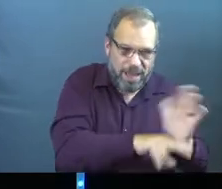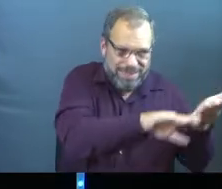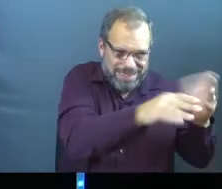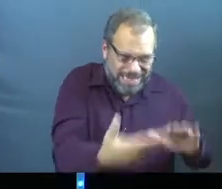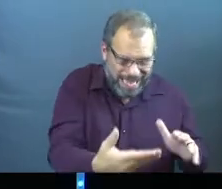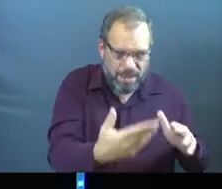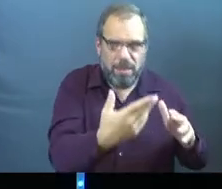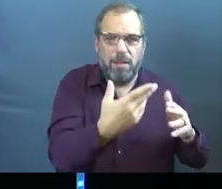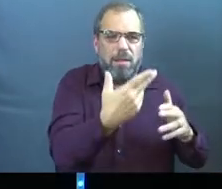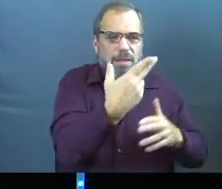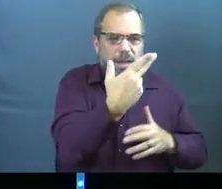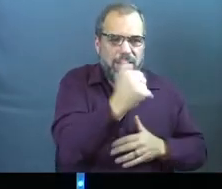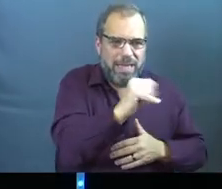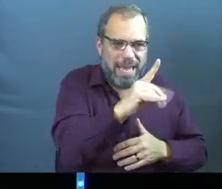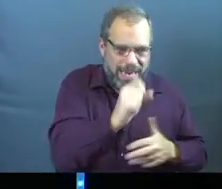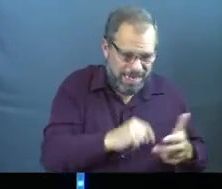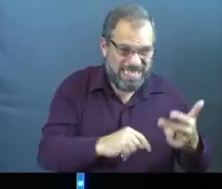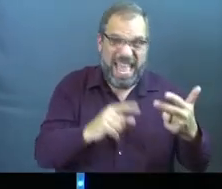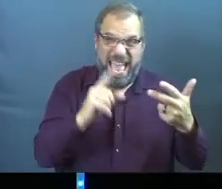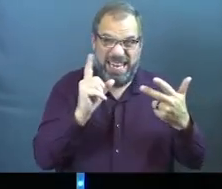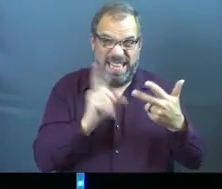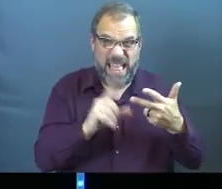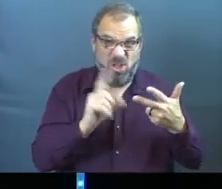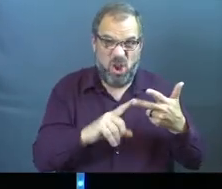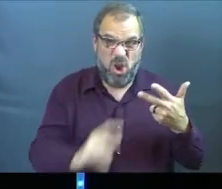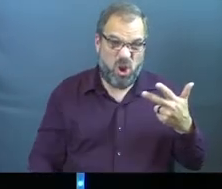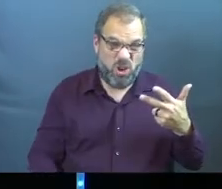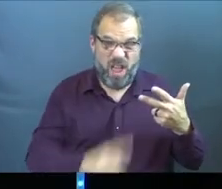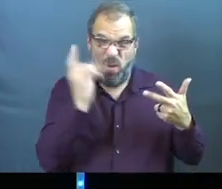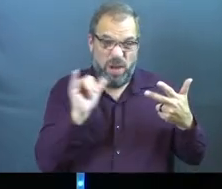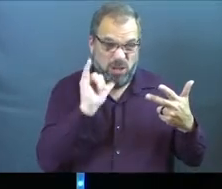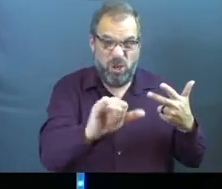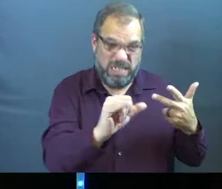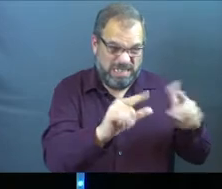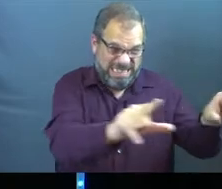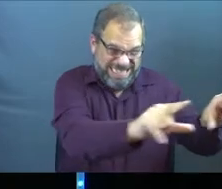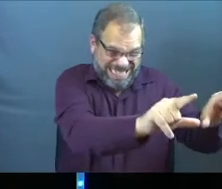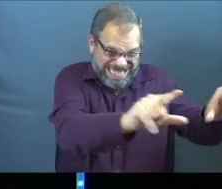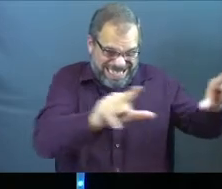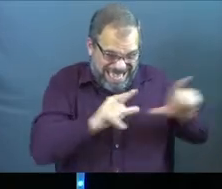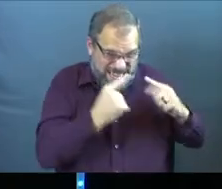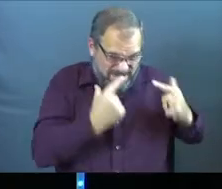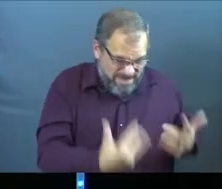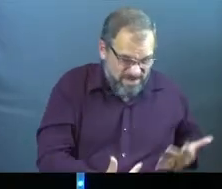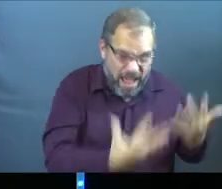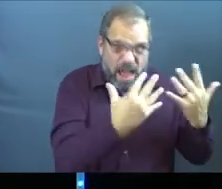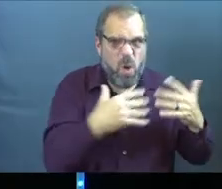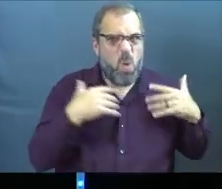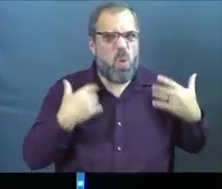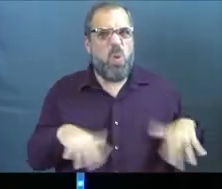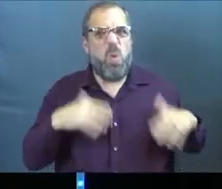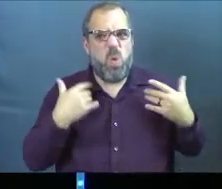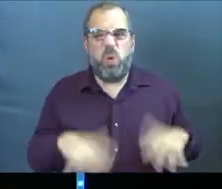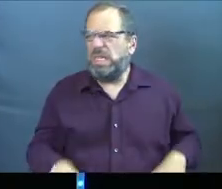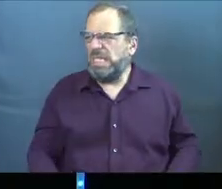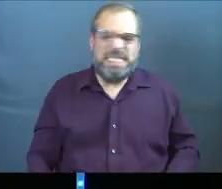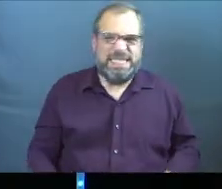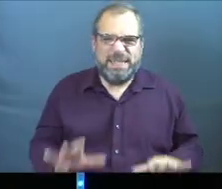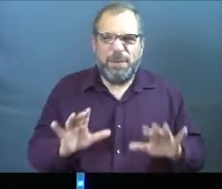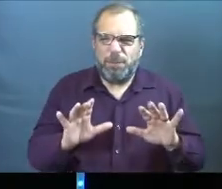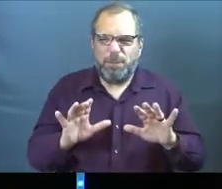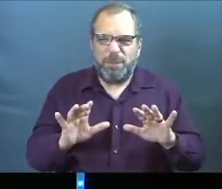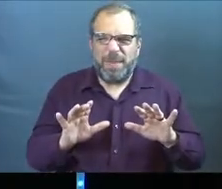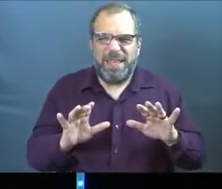there's Hades, there's Sheol, and it's like, and then afterwards, for eternity, the eternal punishment is the lake of fire. So it's just